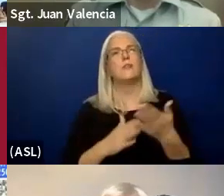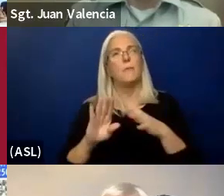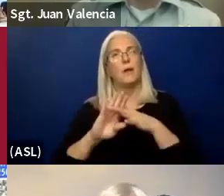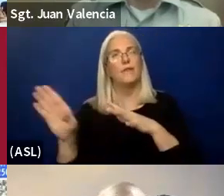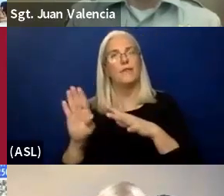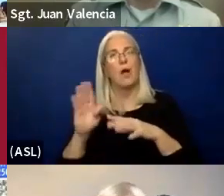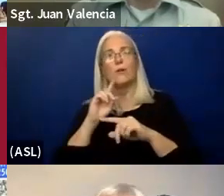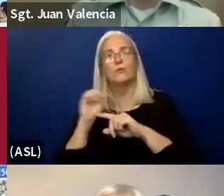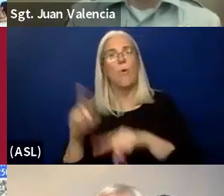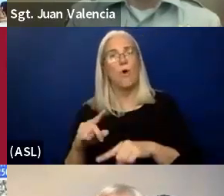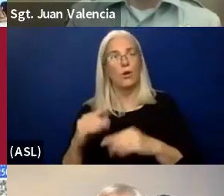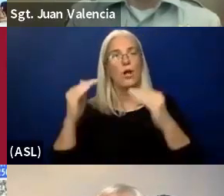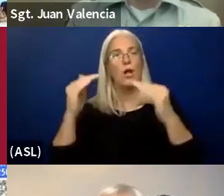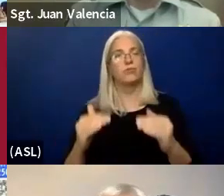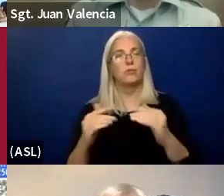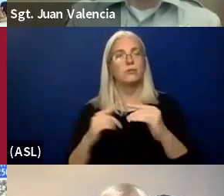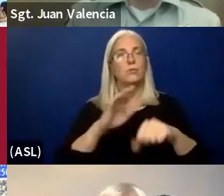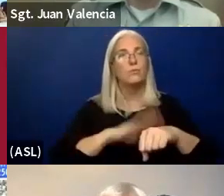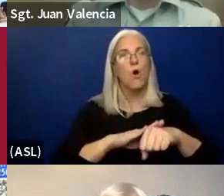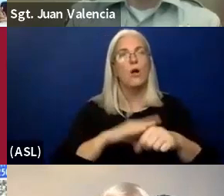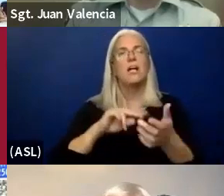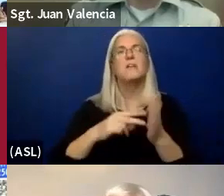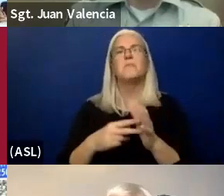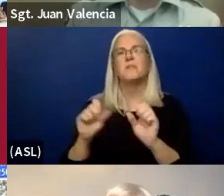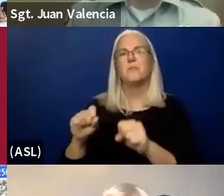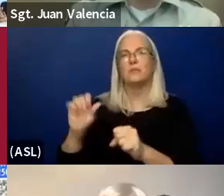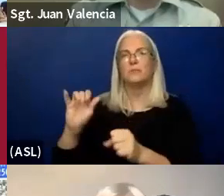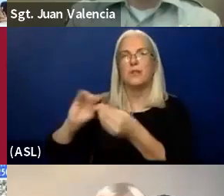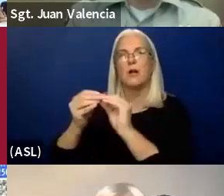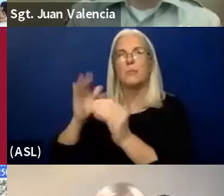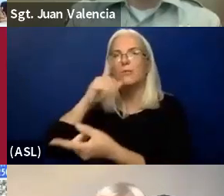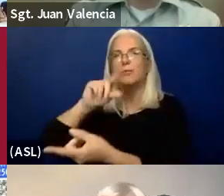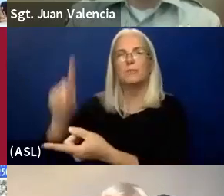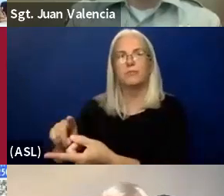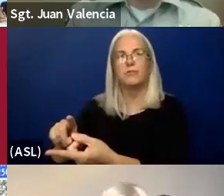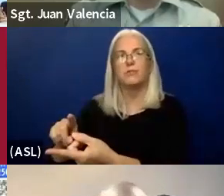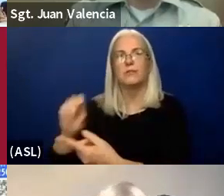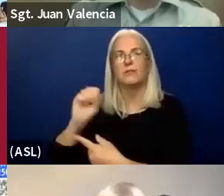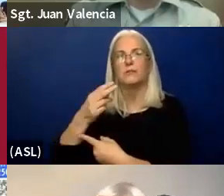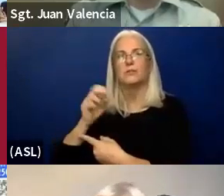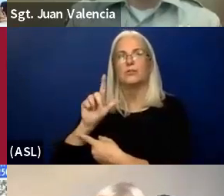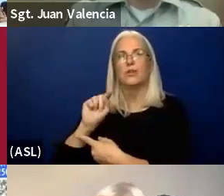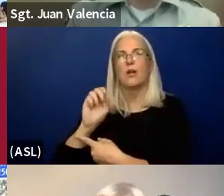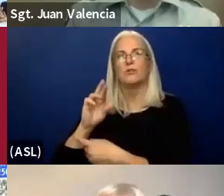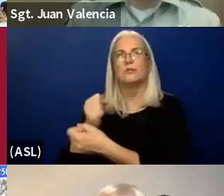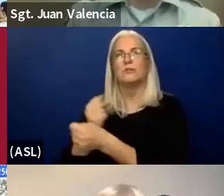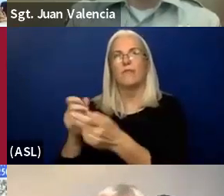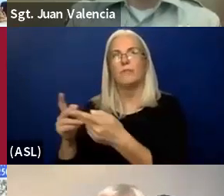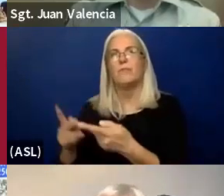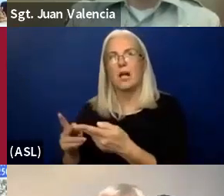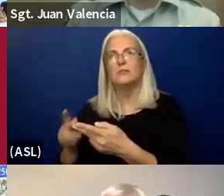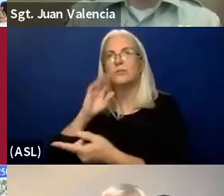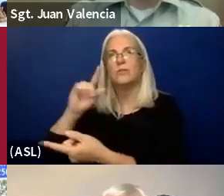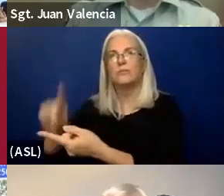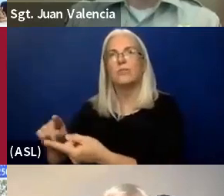downgraded. It includes about 48 folks or households that are at being housed